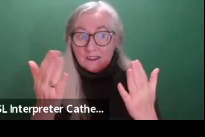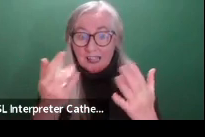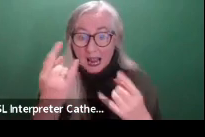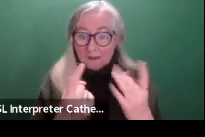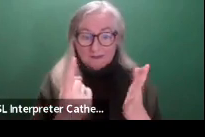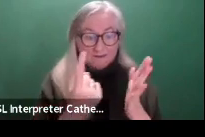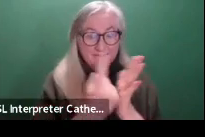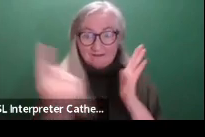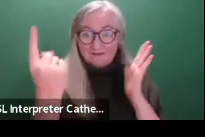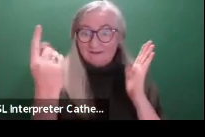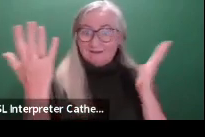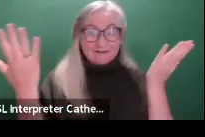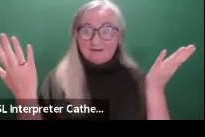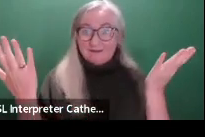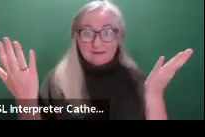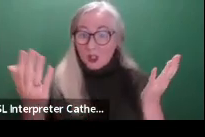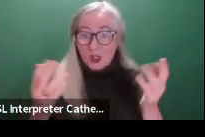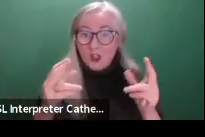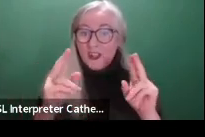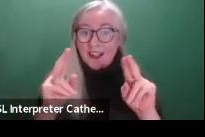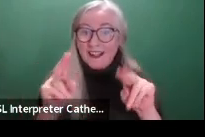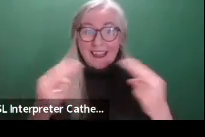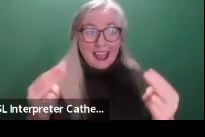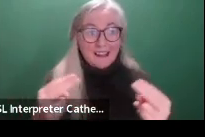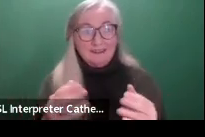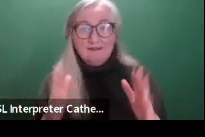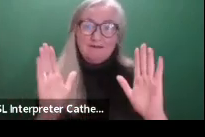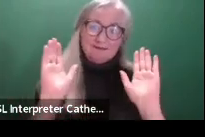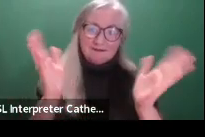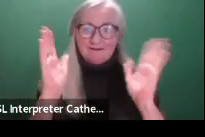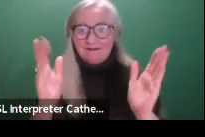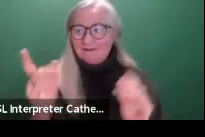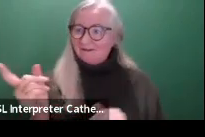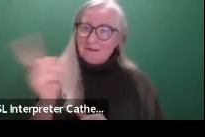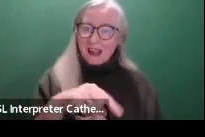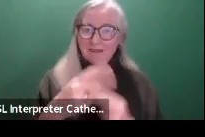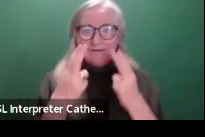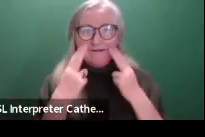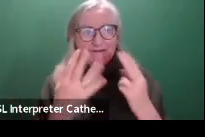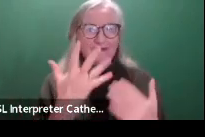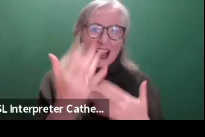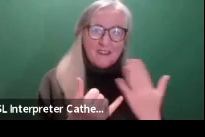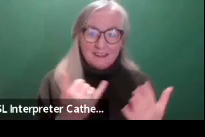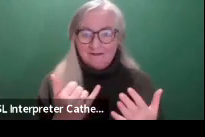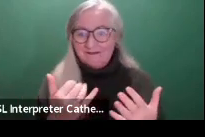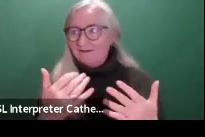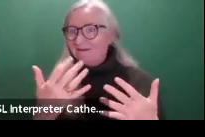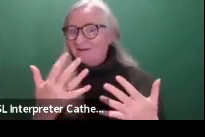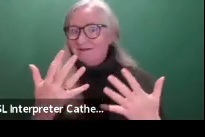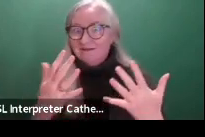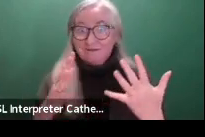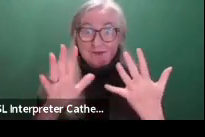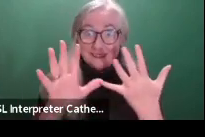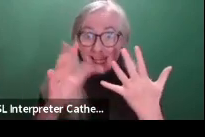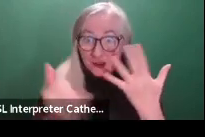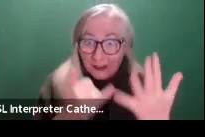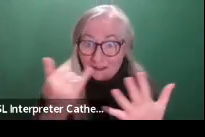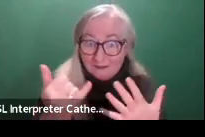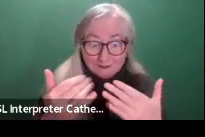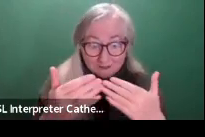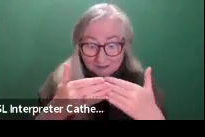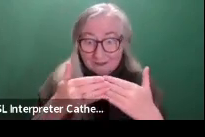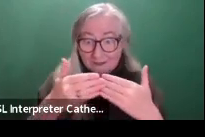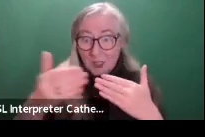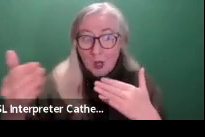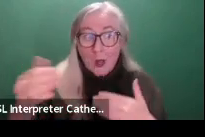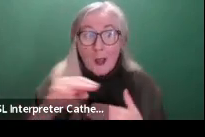We can't just say, get back to me in 5 years, get back to me in 10 years, however long it's going to take.